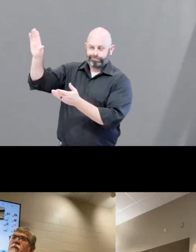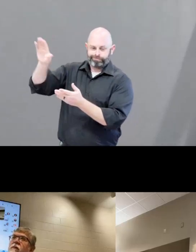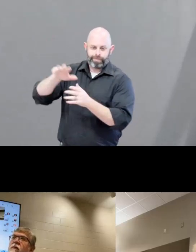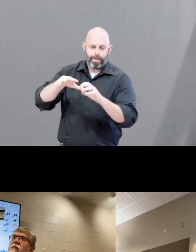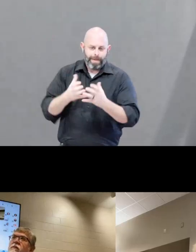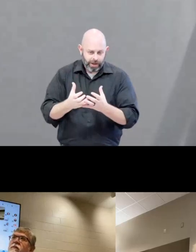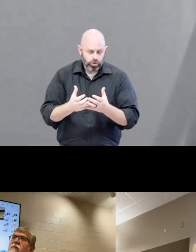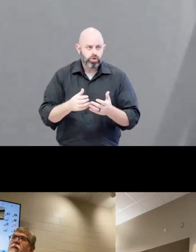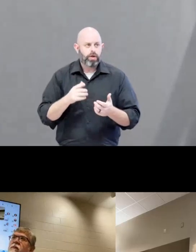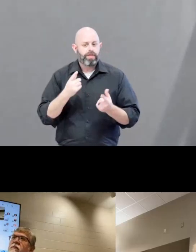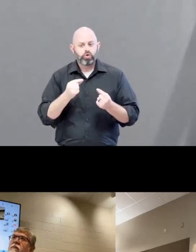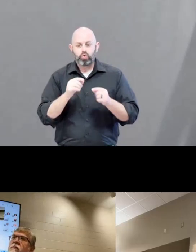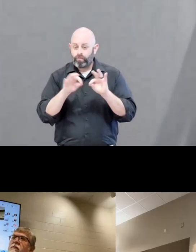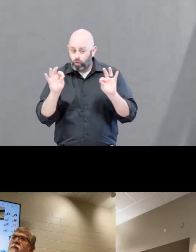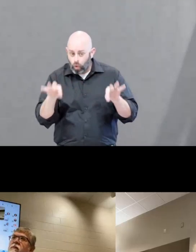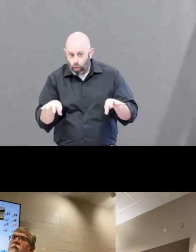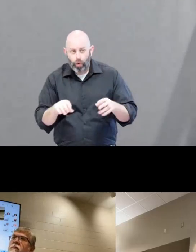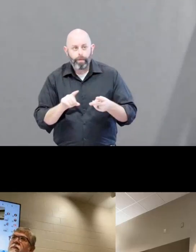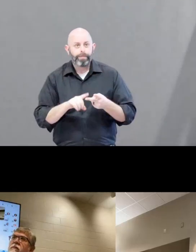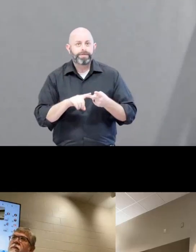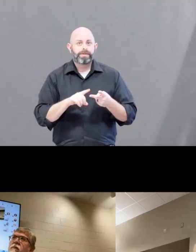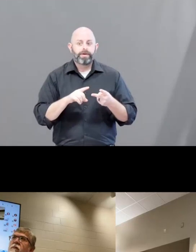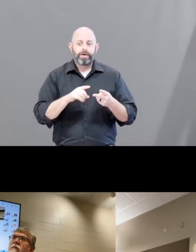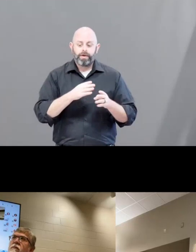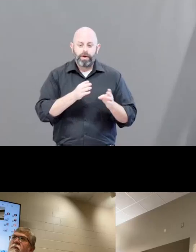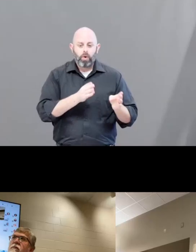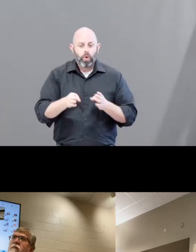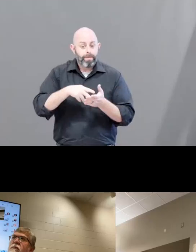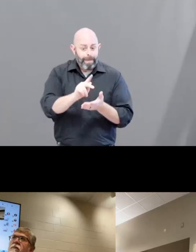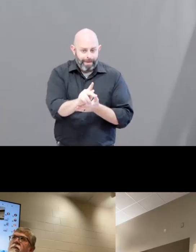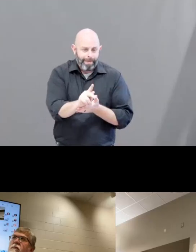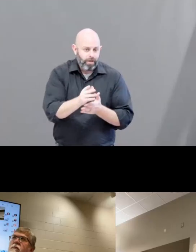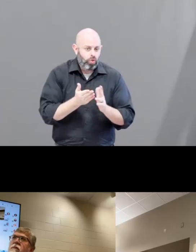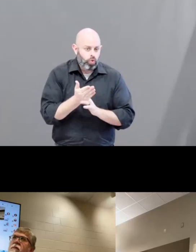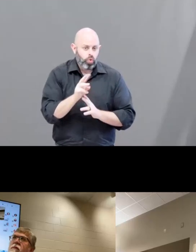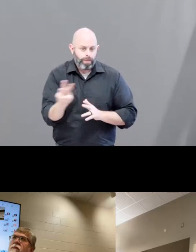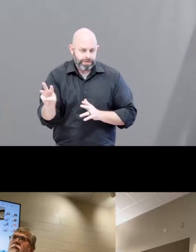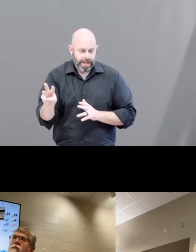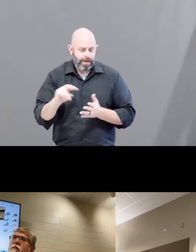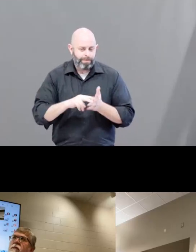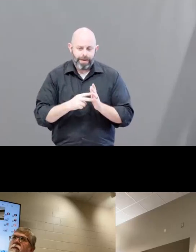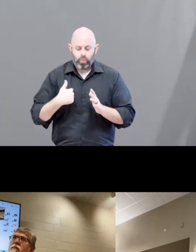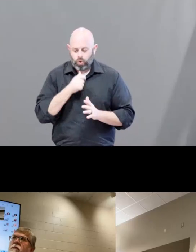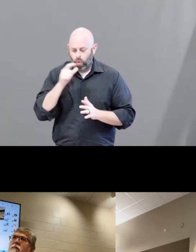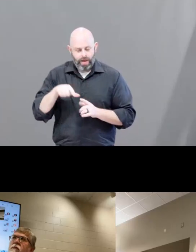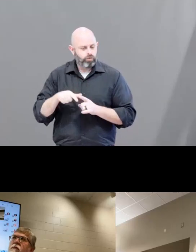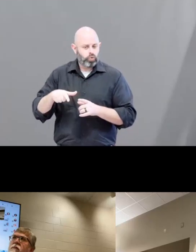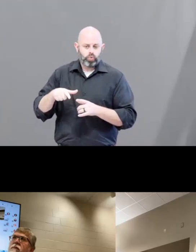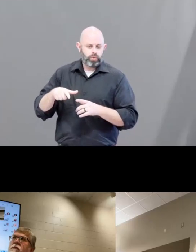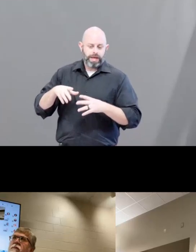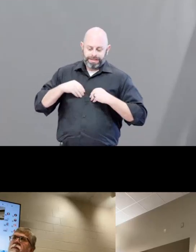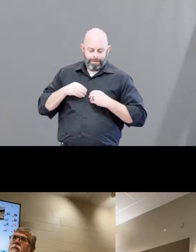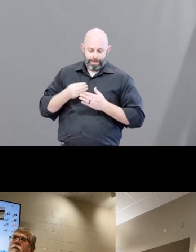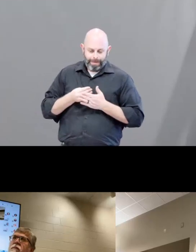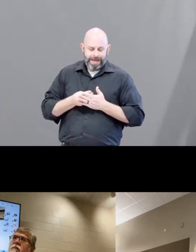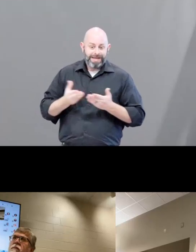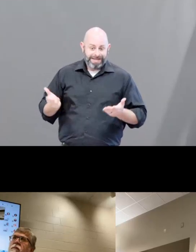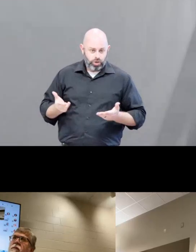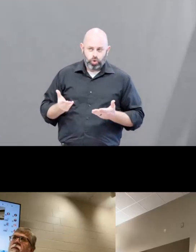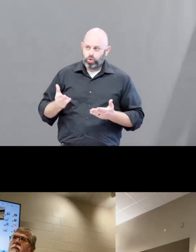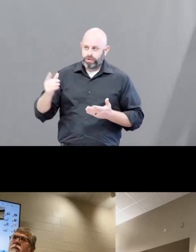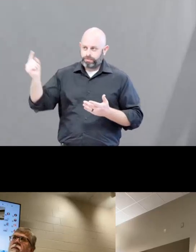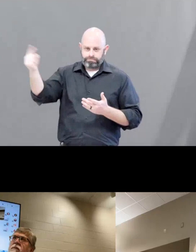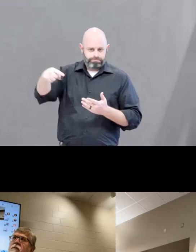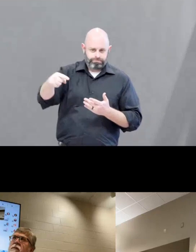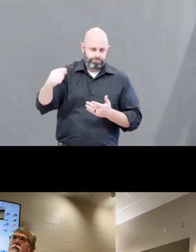do forms. You can arrange payment through that website where no money has to exchange hands.